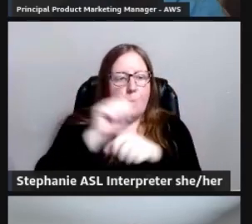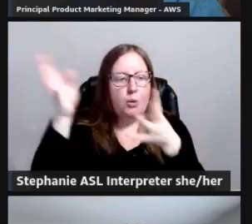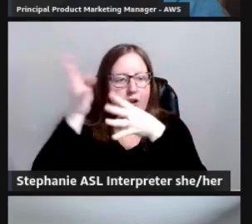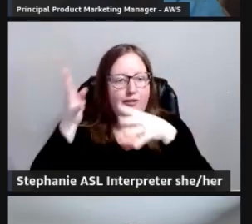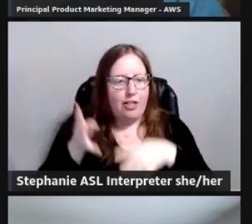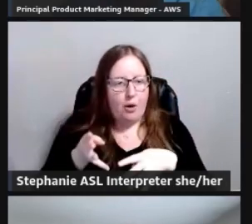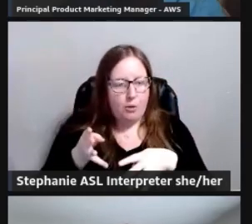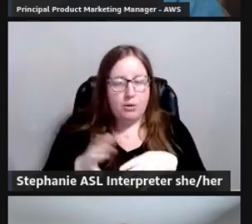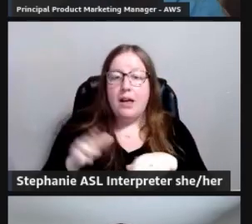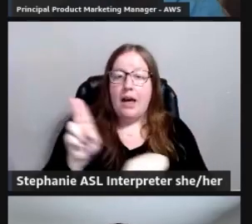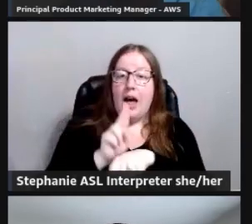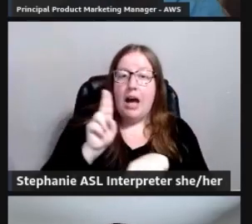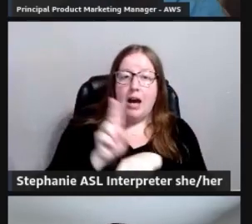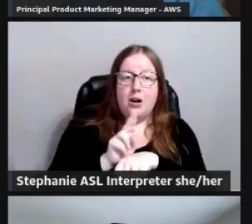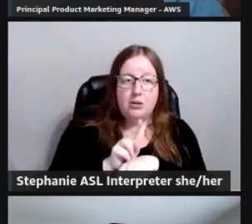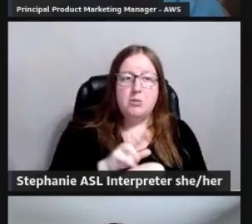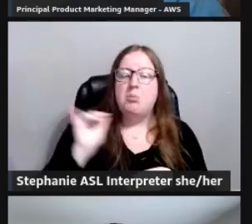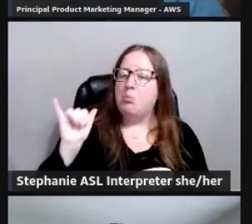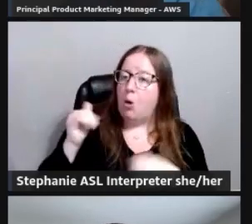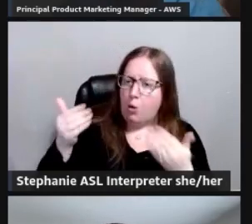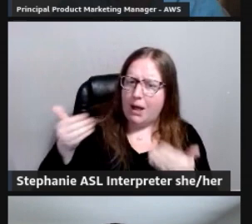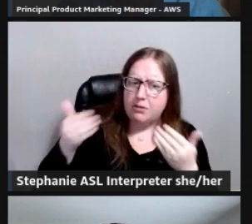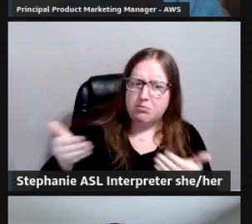So I'm using a lot of, go ahead.